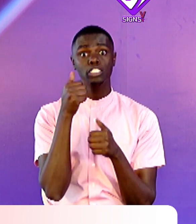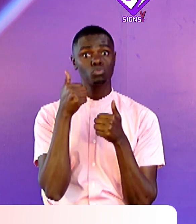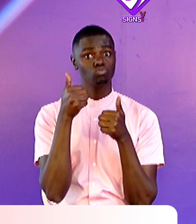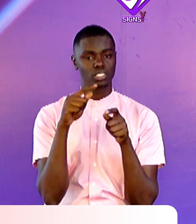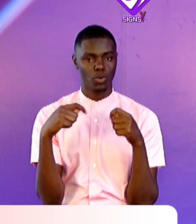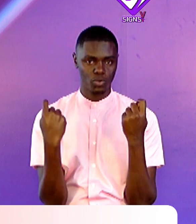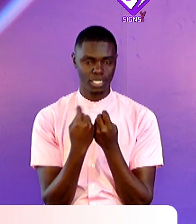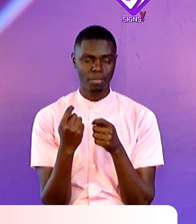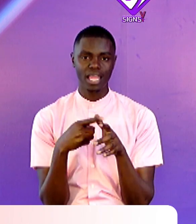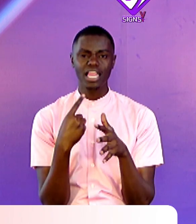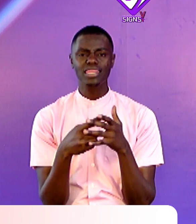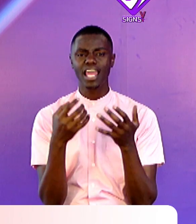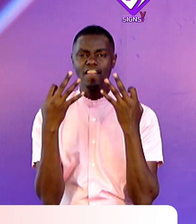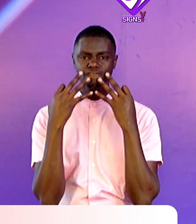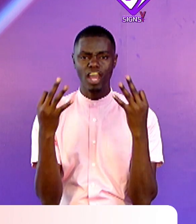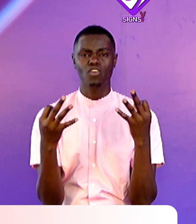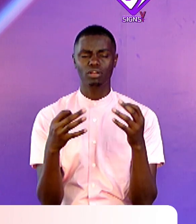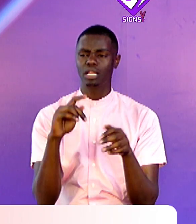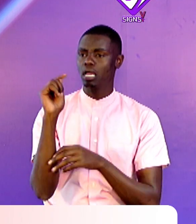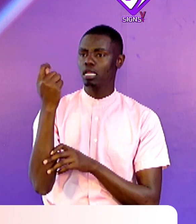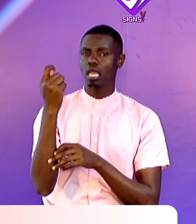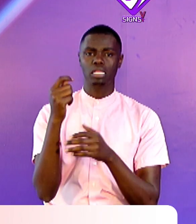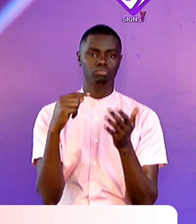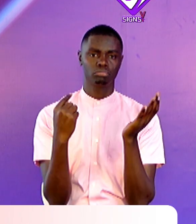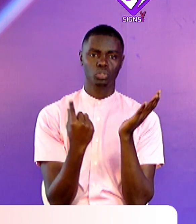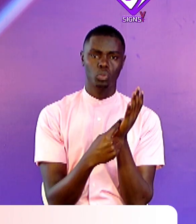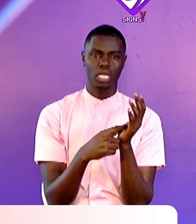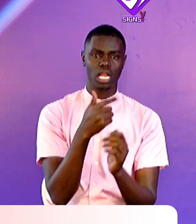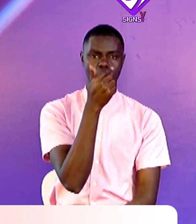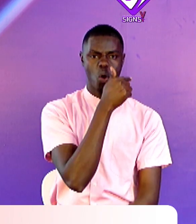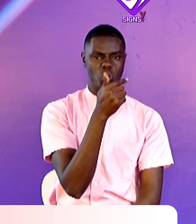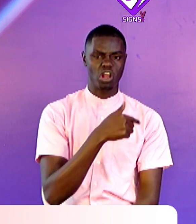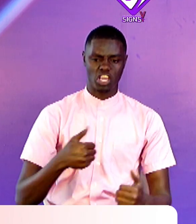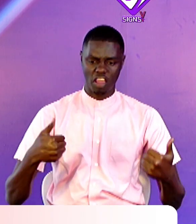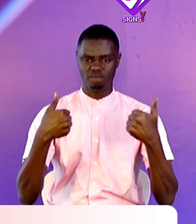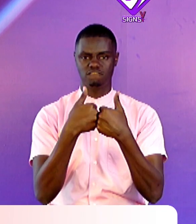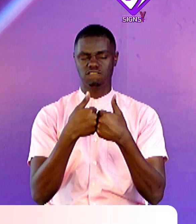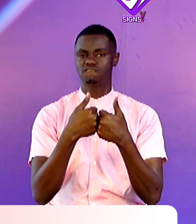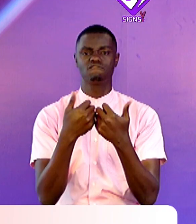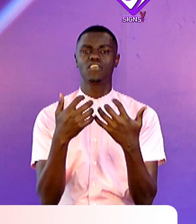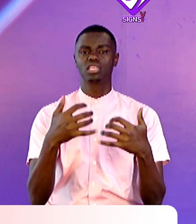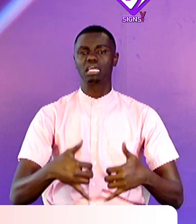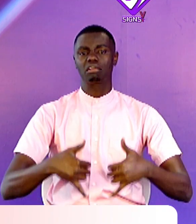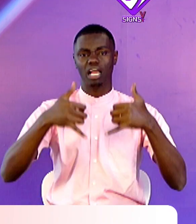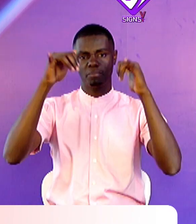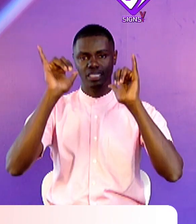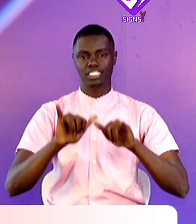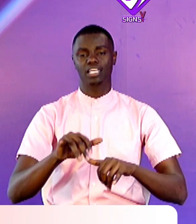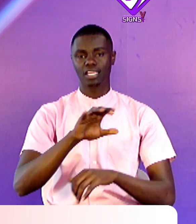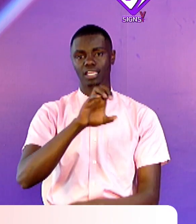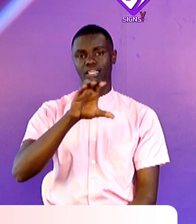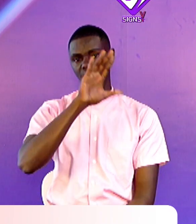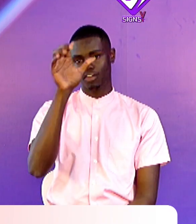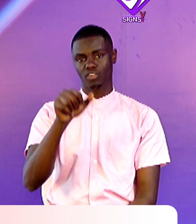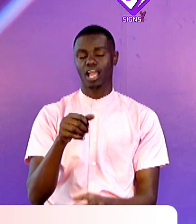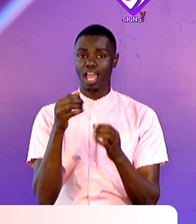And then we end up in the finals, Kenya versus Uganda or Kenya versus Tanzania. Obviously, the cup will remain in East Africa if